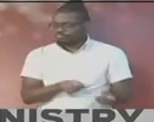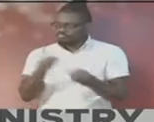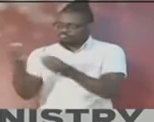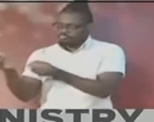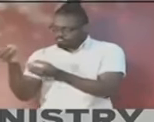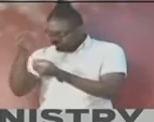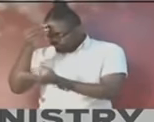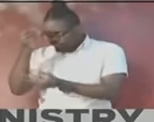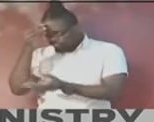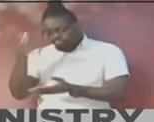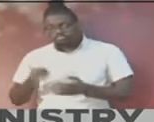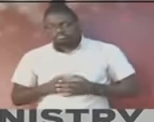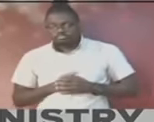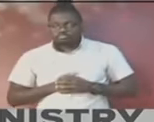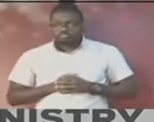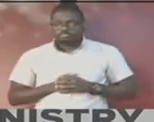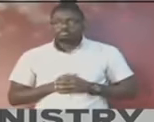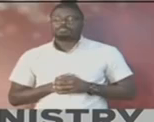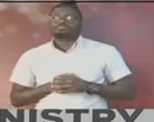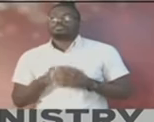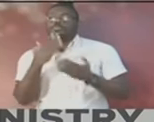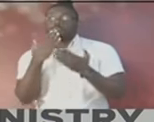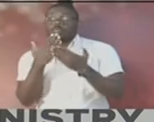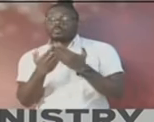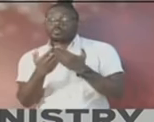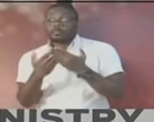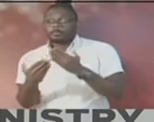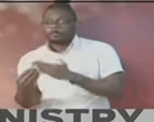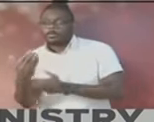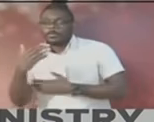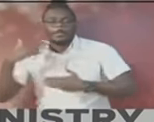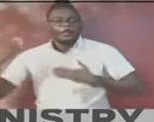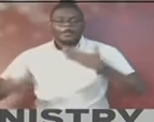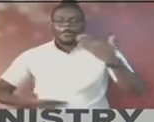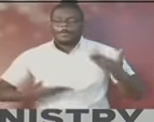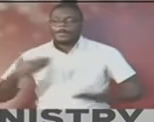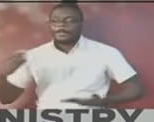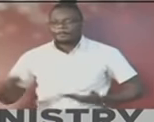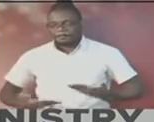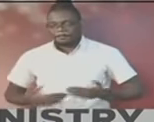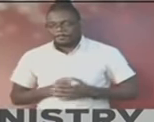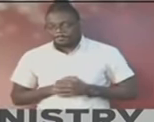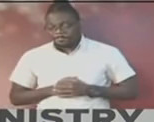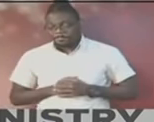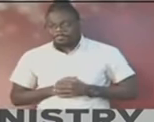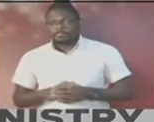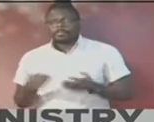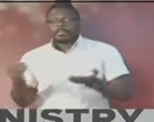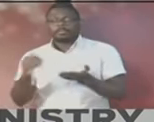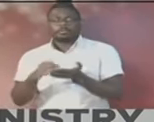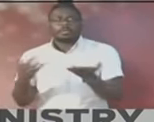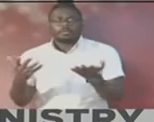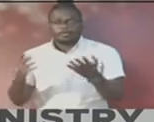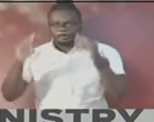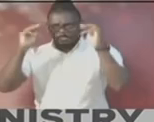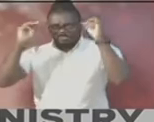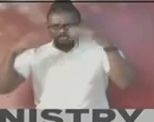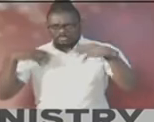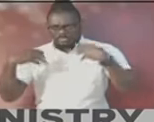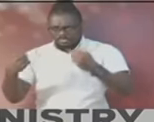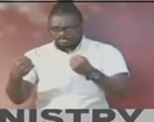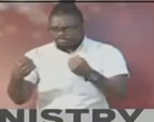Good morning and welcome to another edition of the Ministry of Health Virtual Media Conference, where we provide the public with